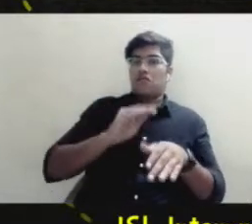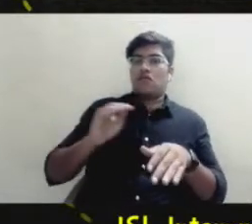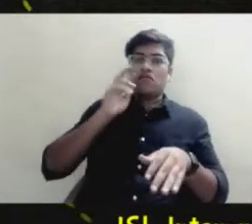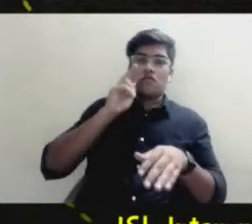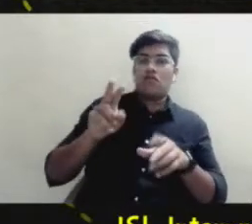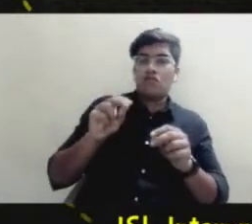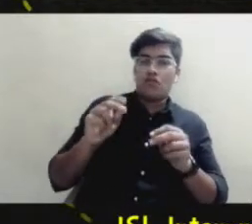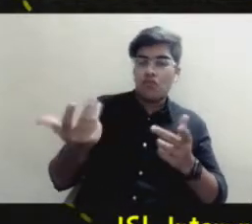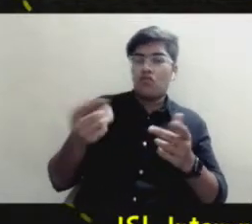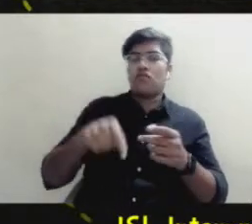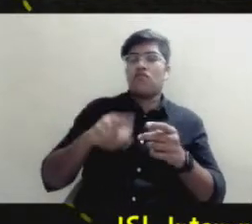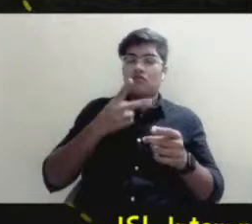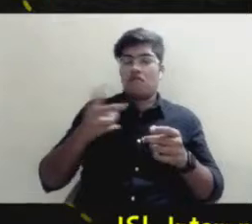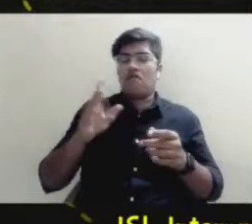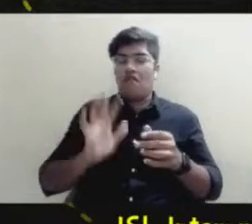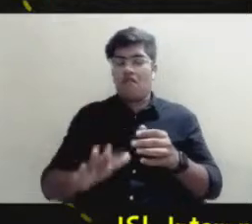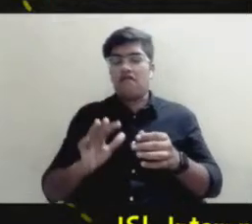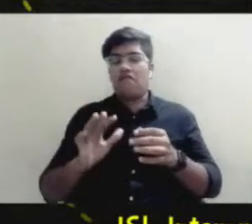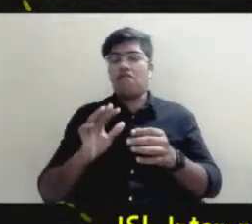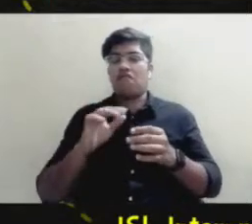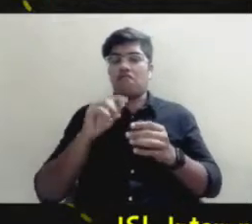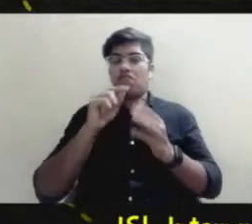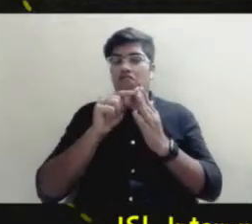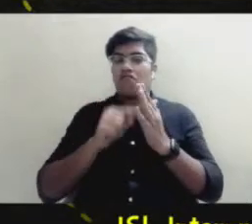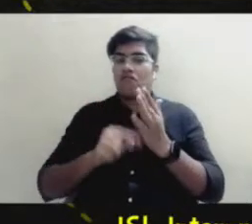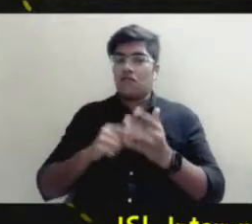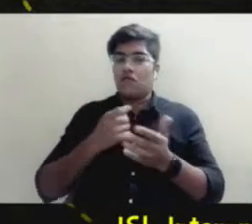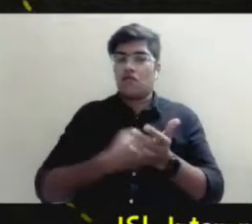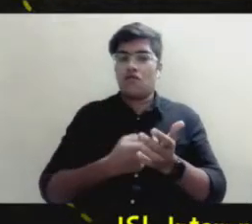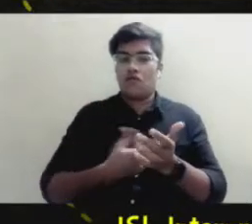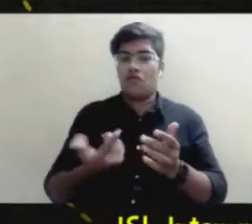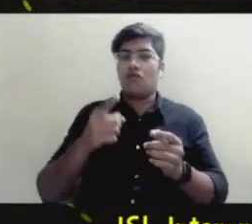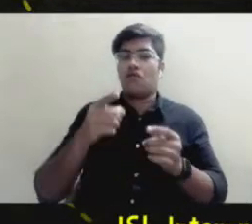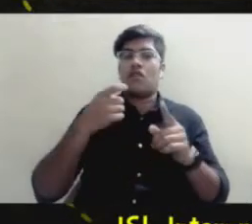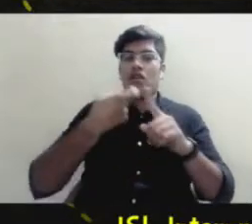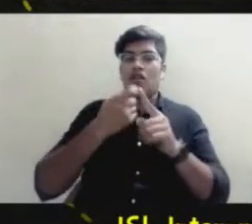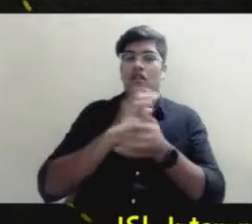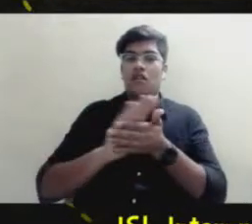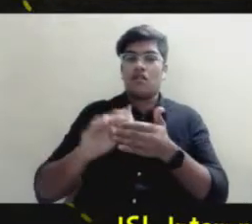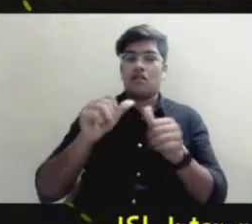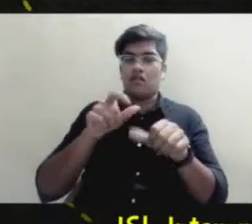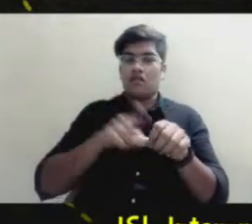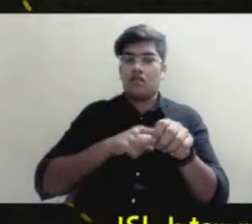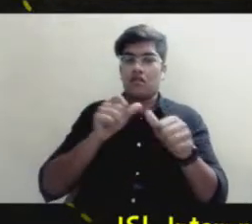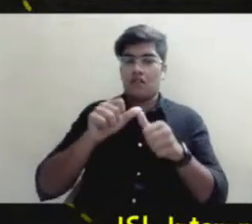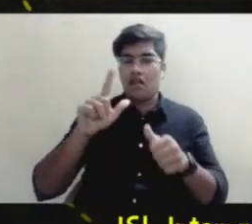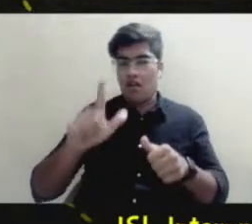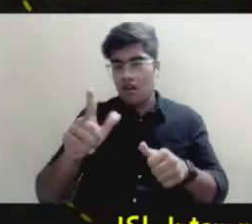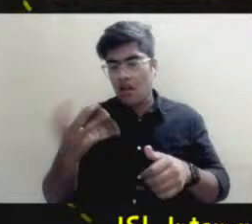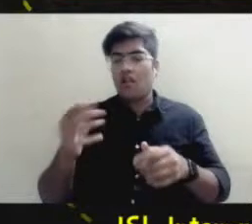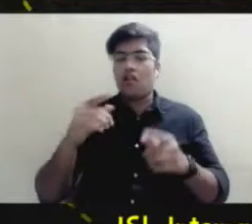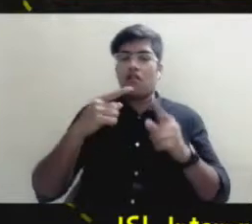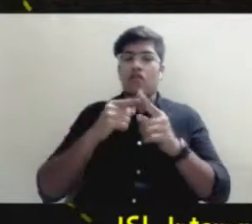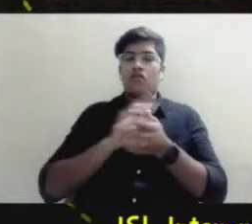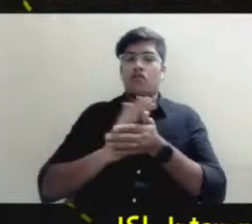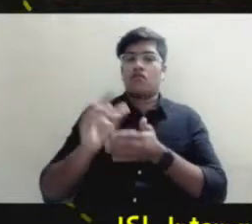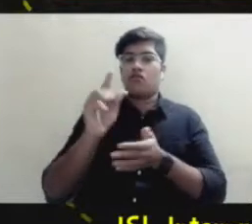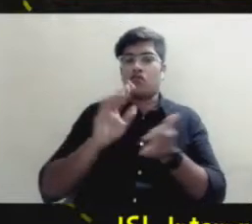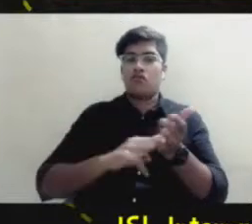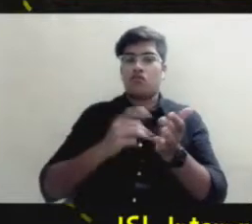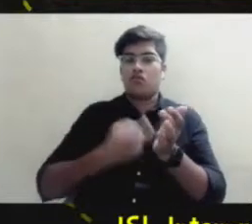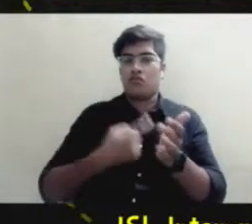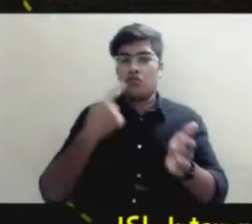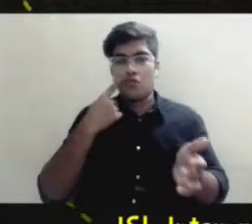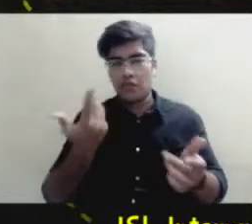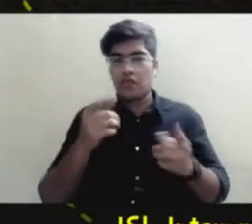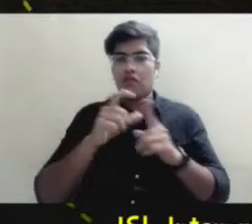of the compositions, a lot of the bandishes of Khayal, Tumri, Drupad, even Drupad, are of course to do with, let's